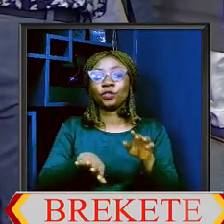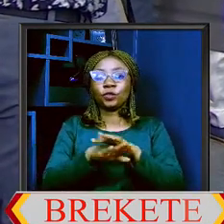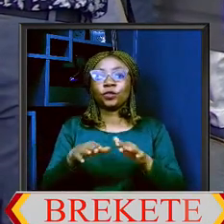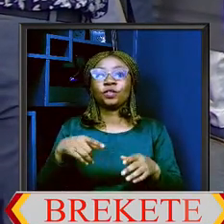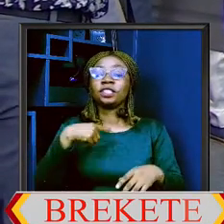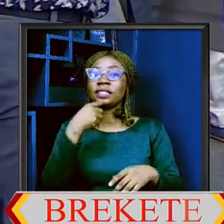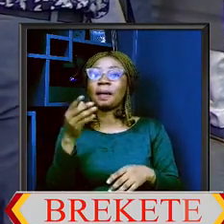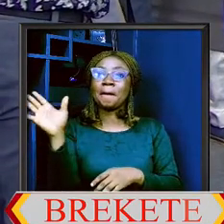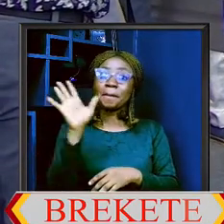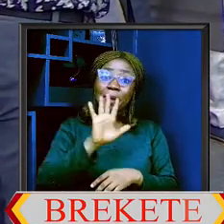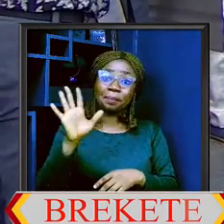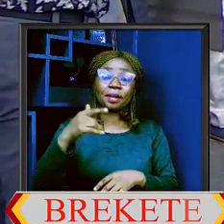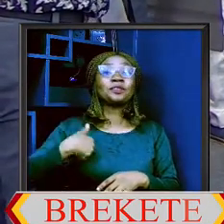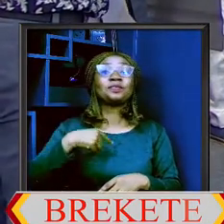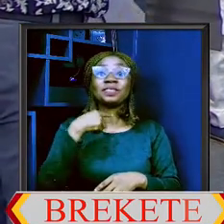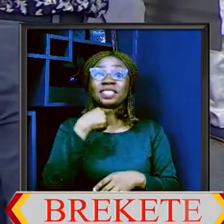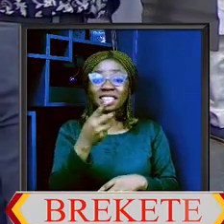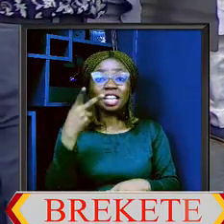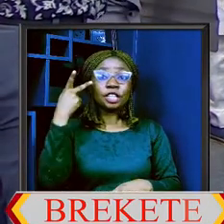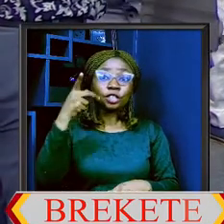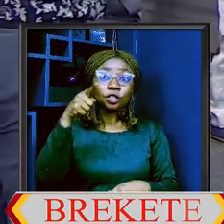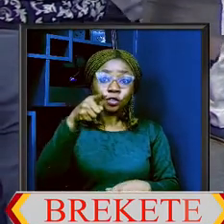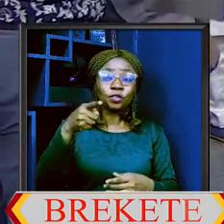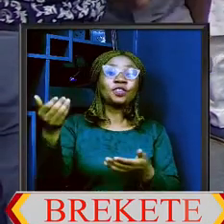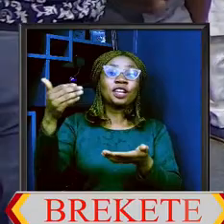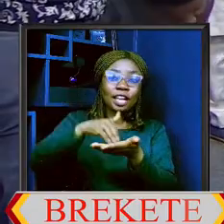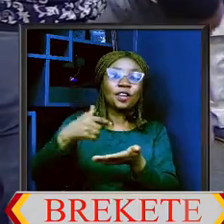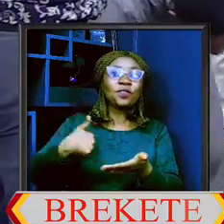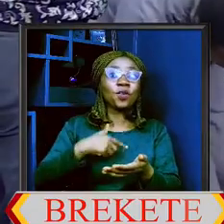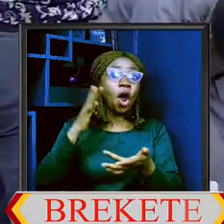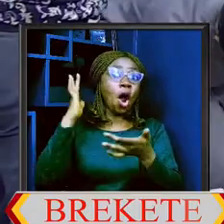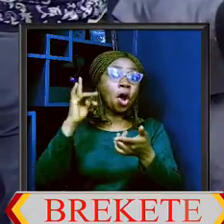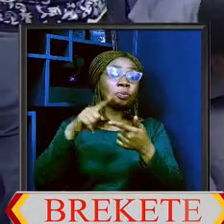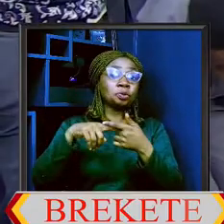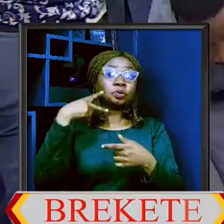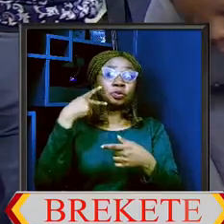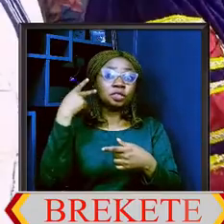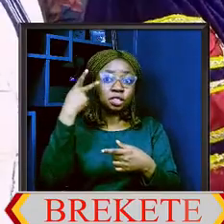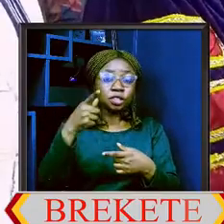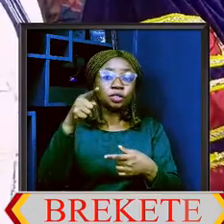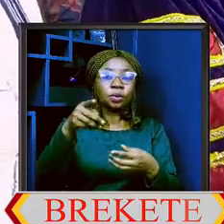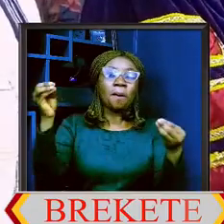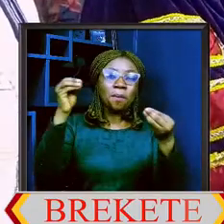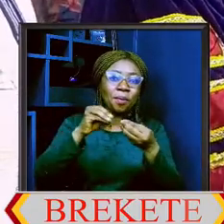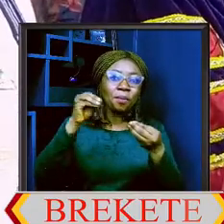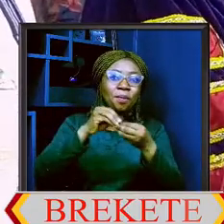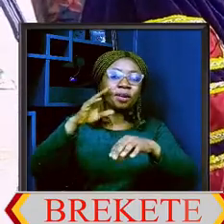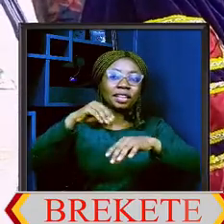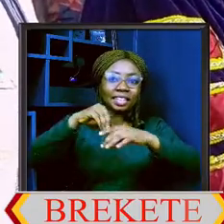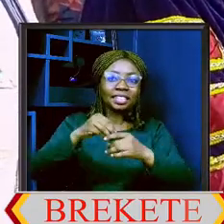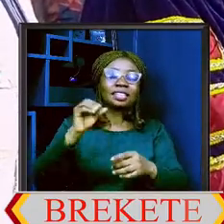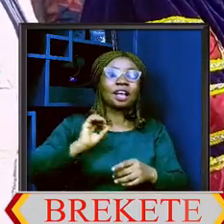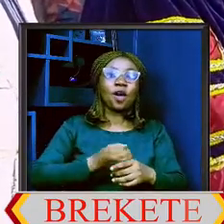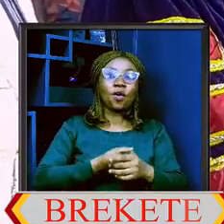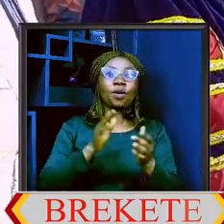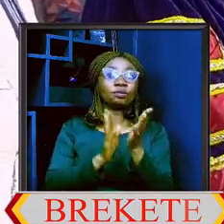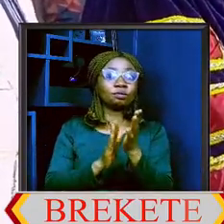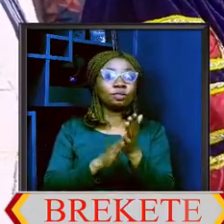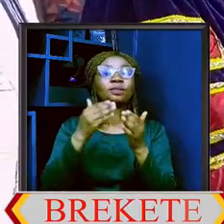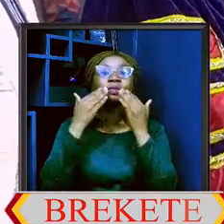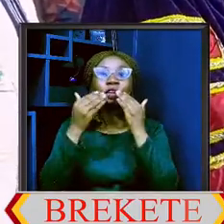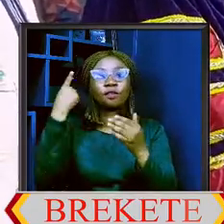say well see you again so we hope to see you frequently on our campus and thank you for all the promises